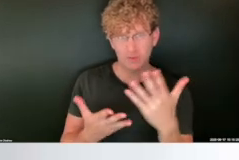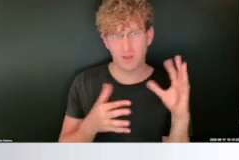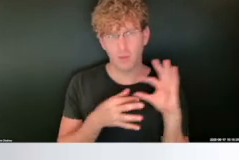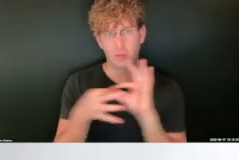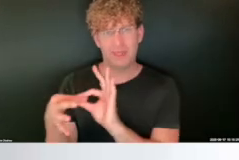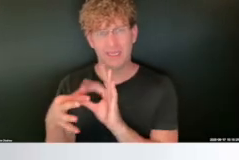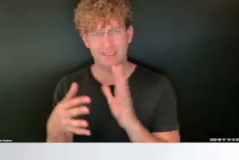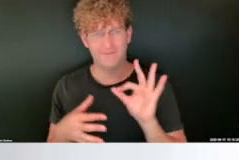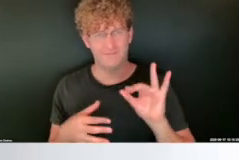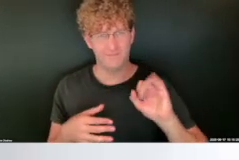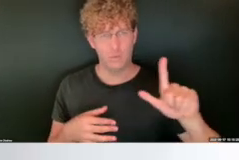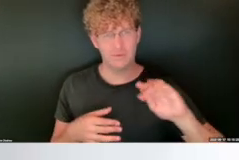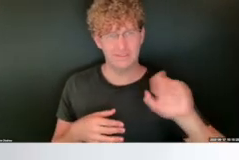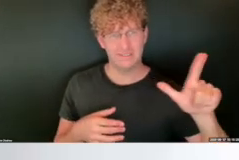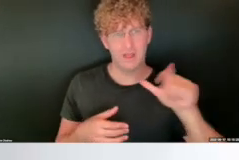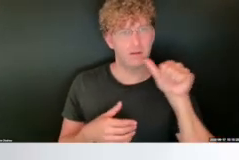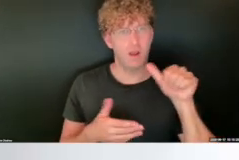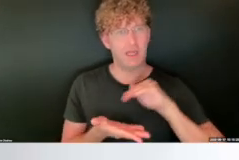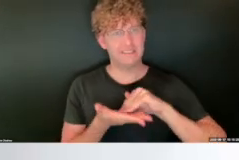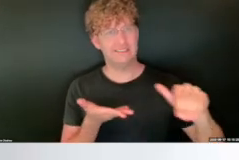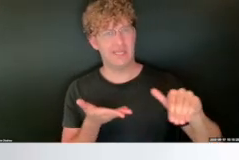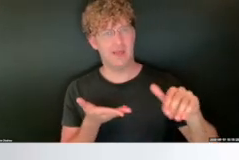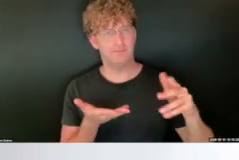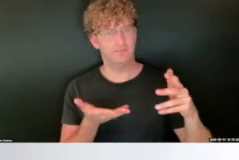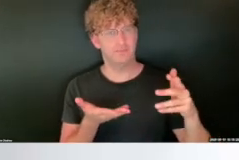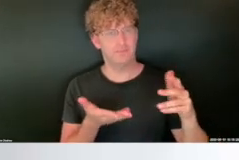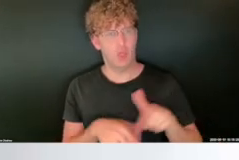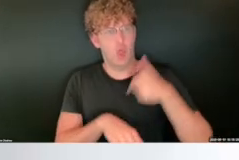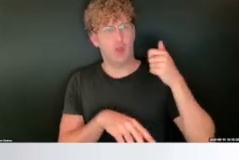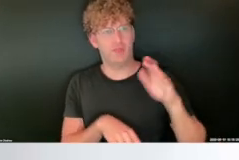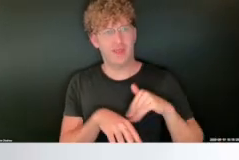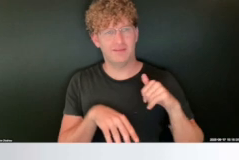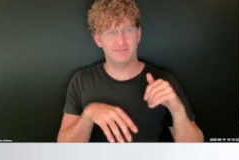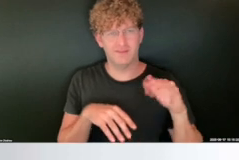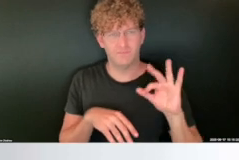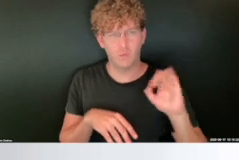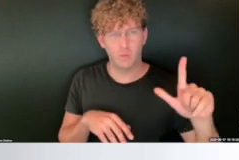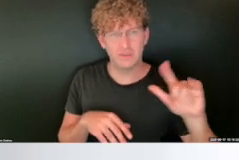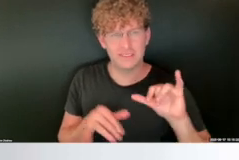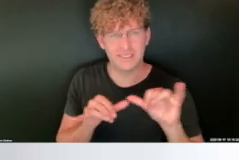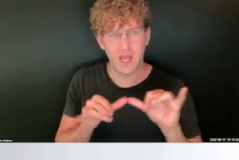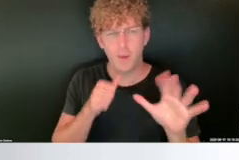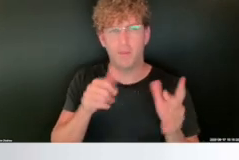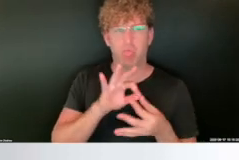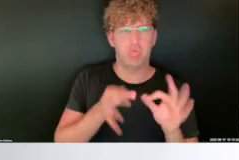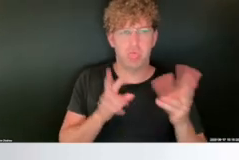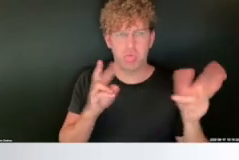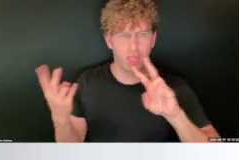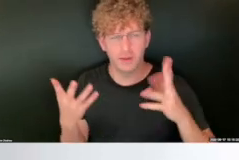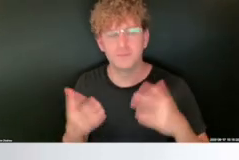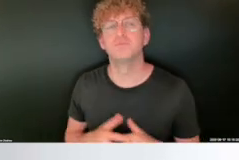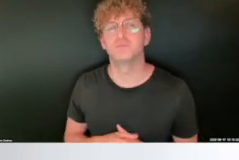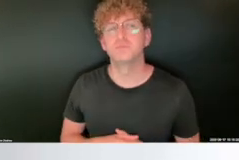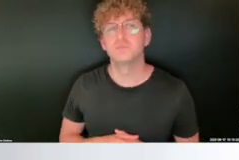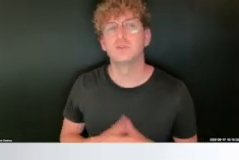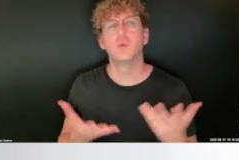cell to not be exempt any longer from the fuel size. I just want to make sure I'm not misinterpreting. Yeah, no, I think